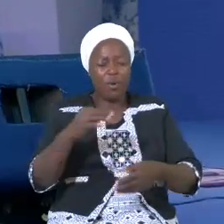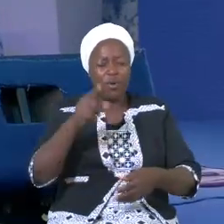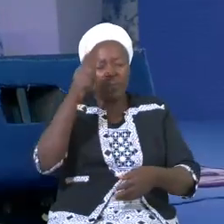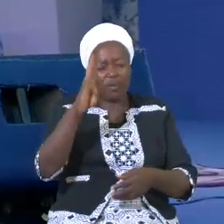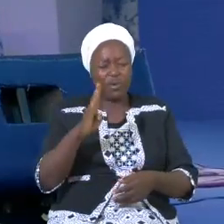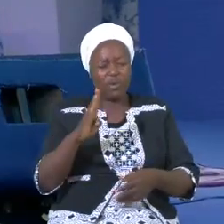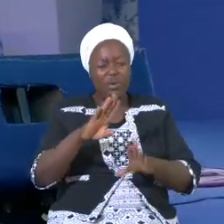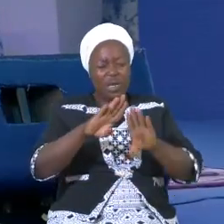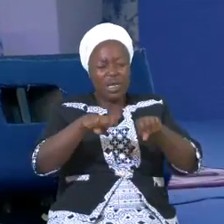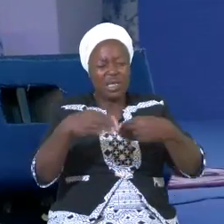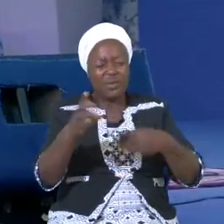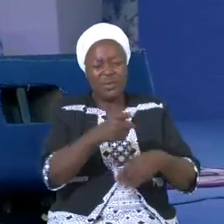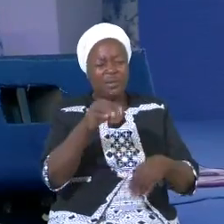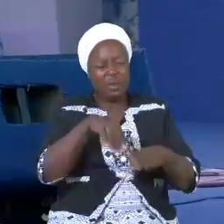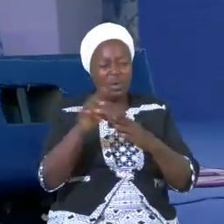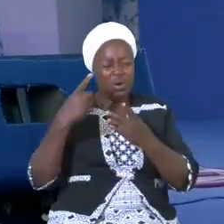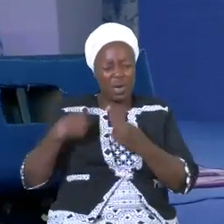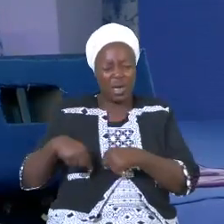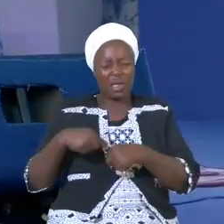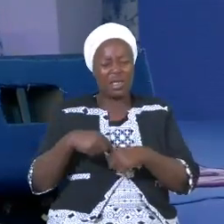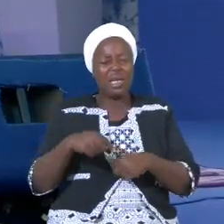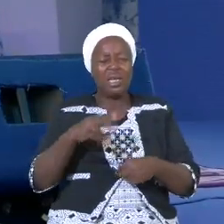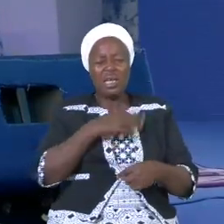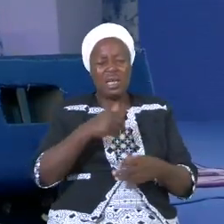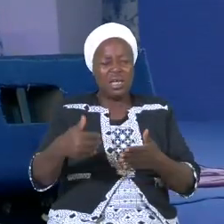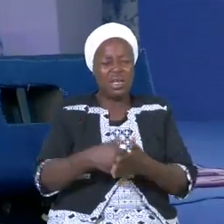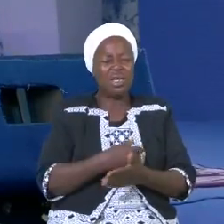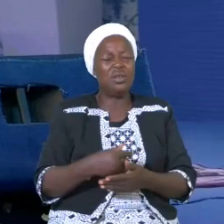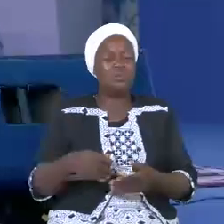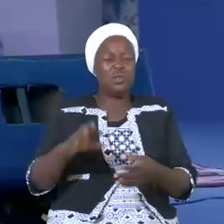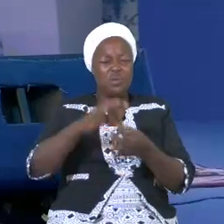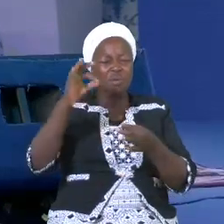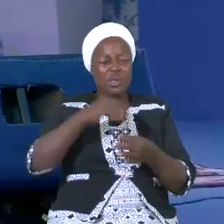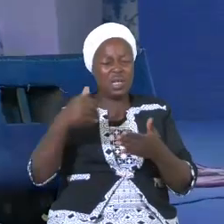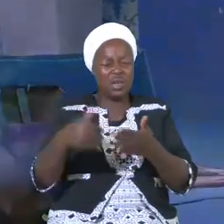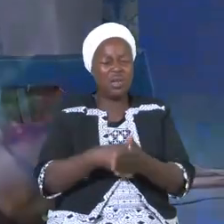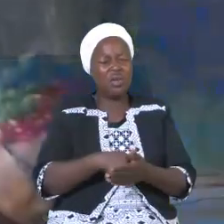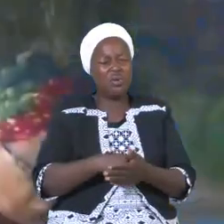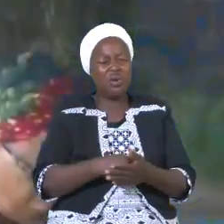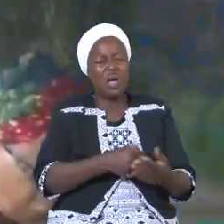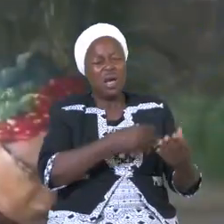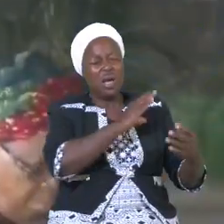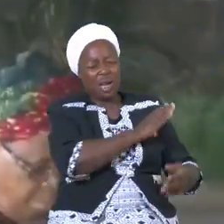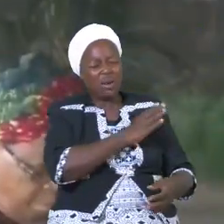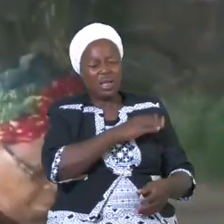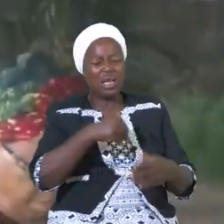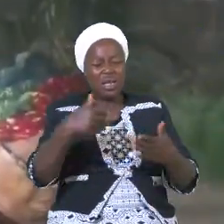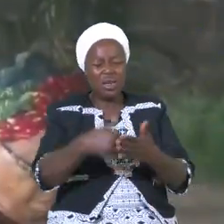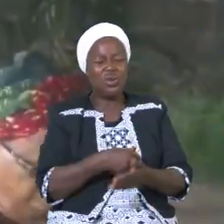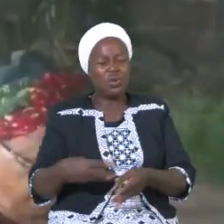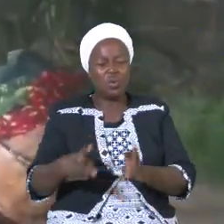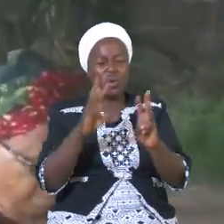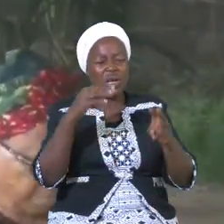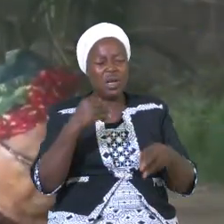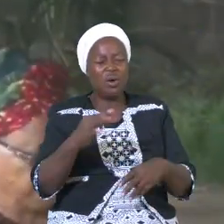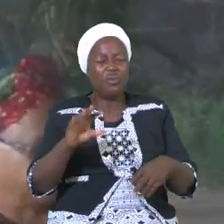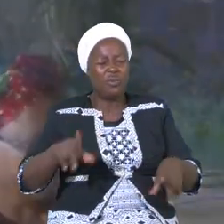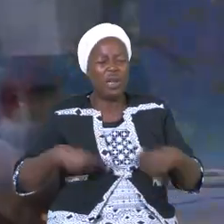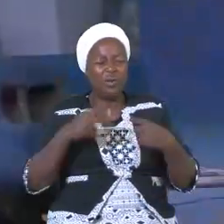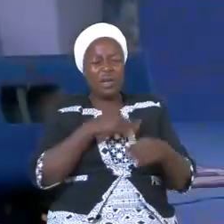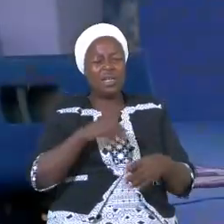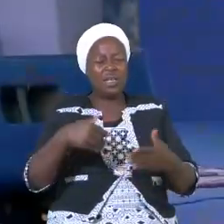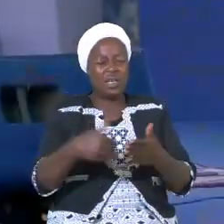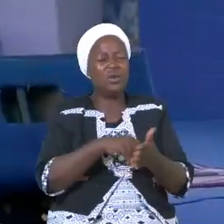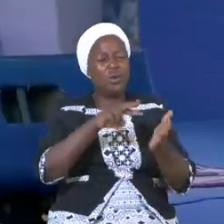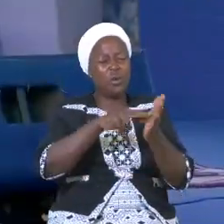heart a new spirit a new character a new direction in life and a new purpose in